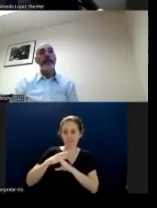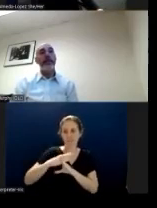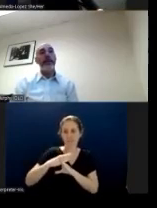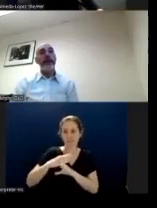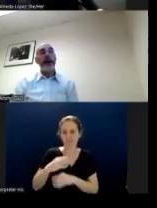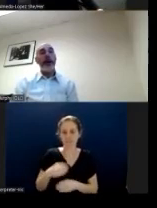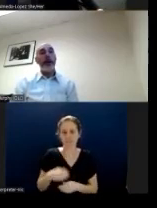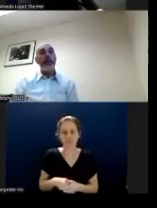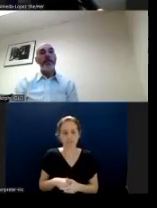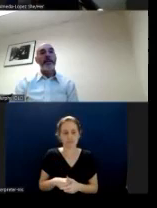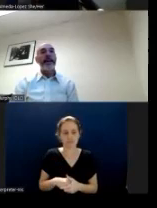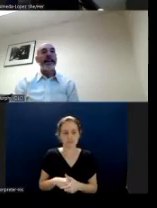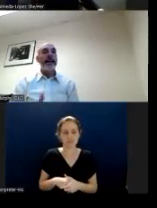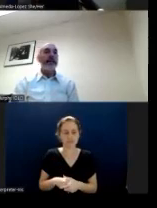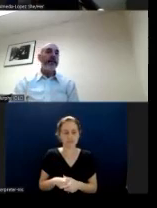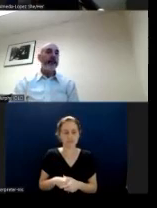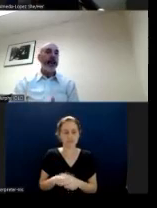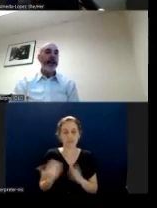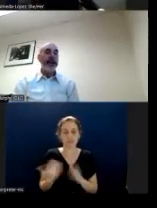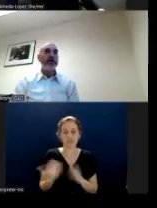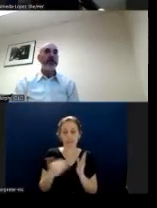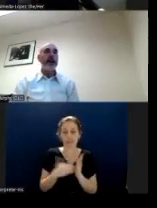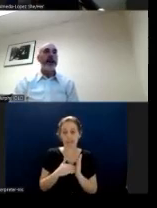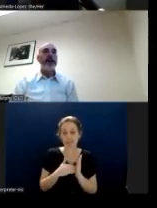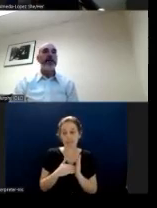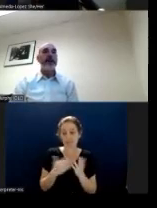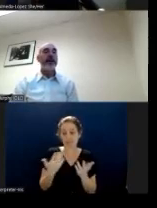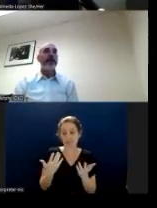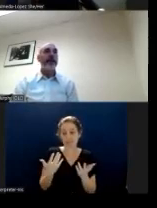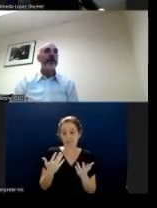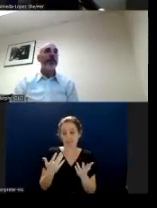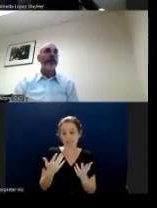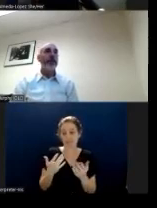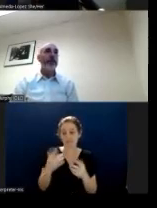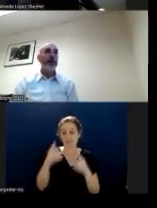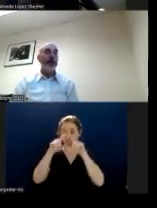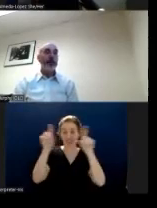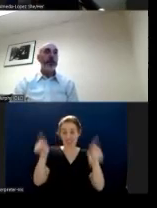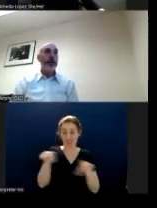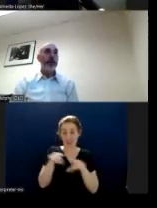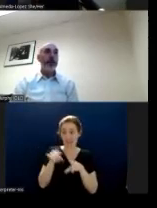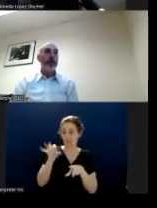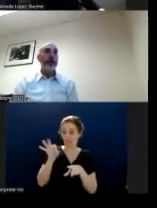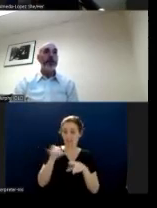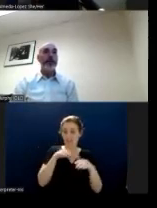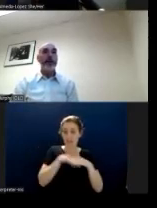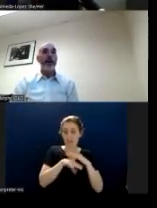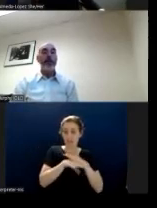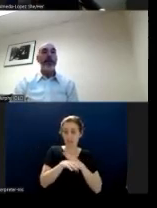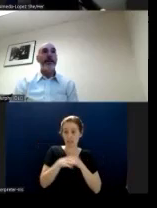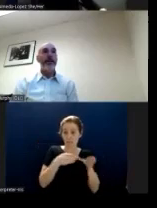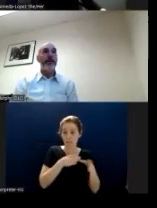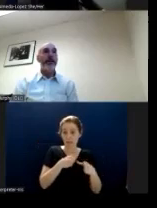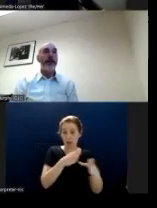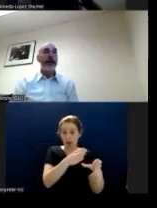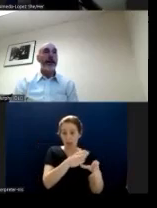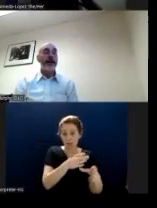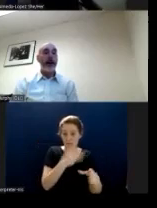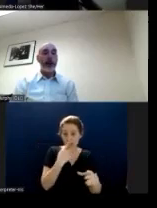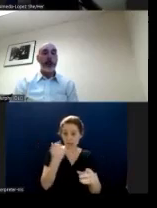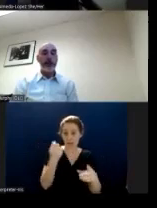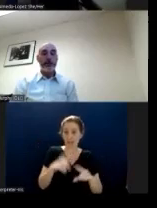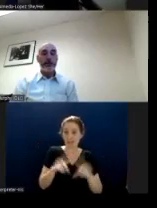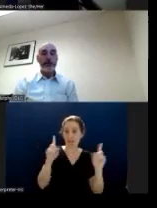travel. And again, signage, if the accessible route to the polling place is different